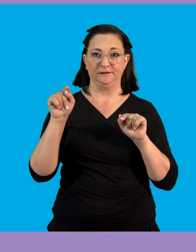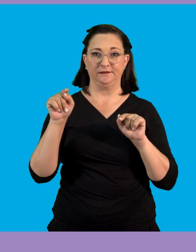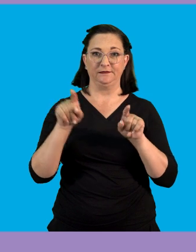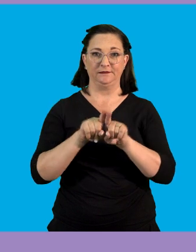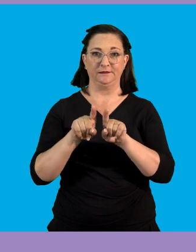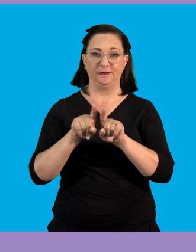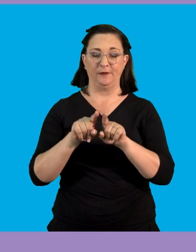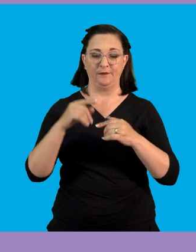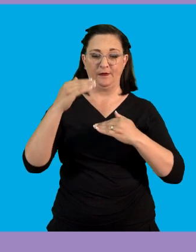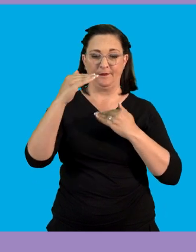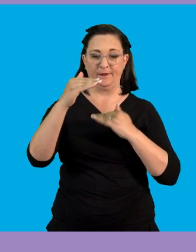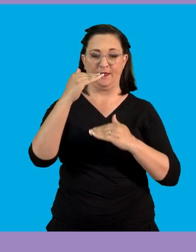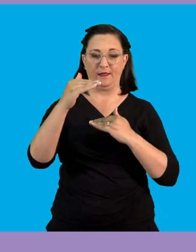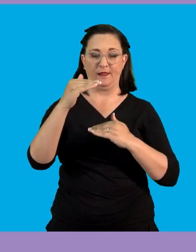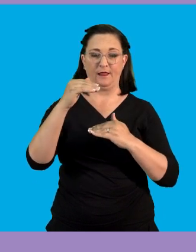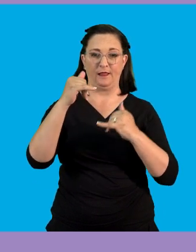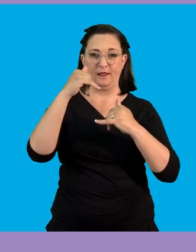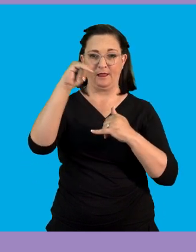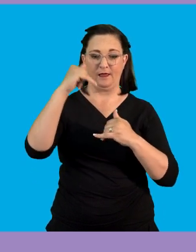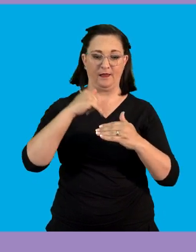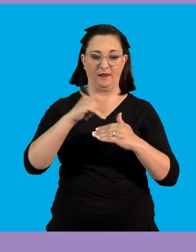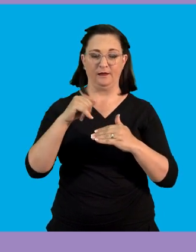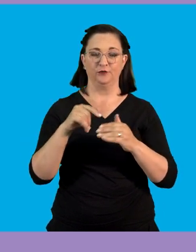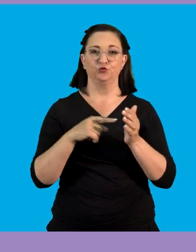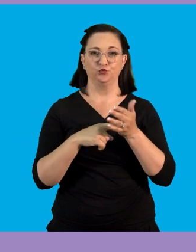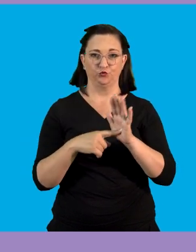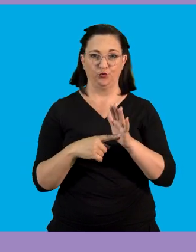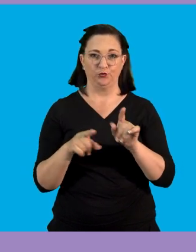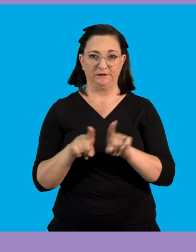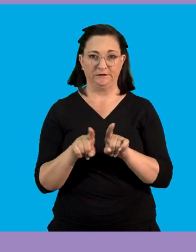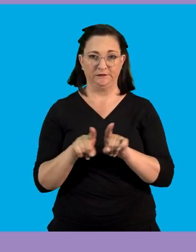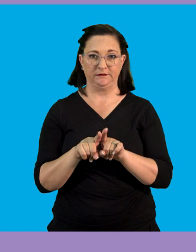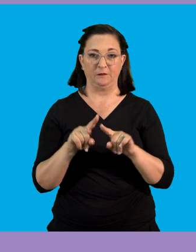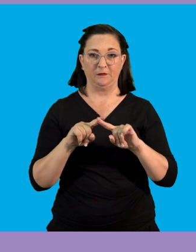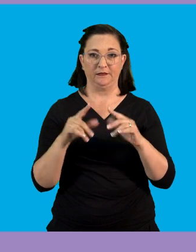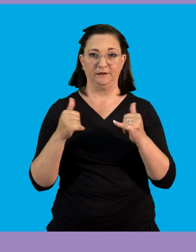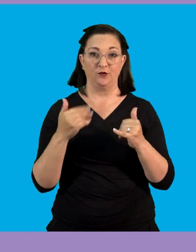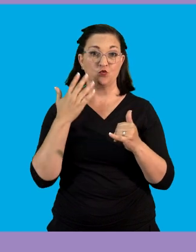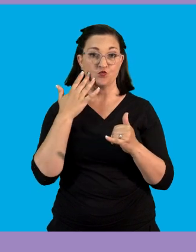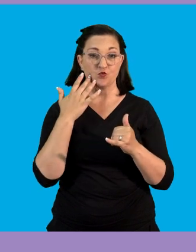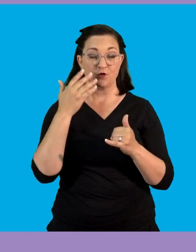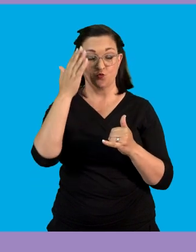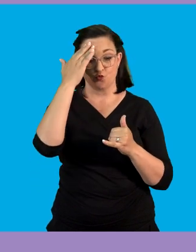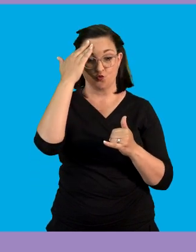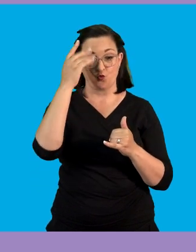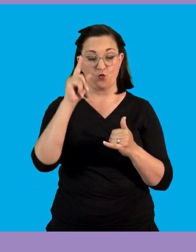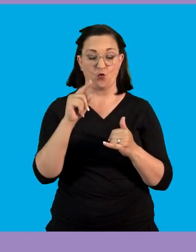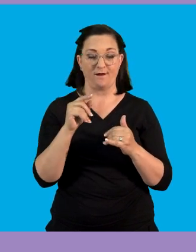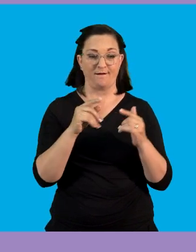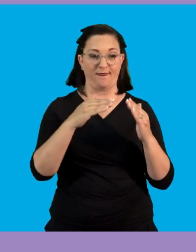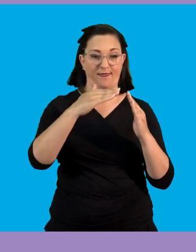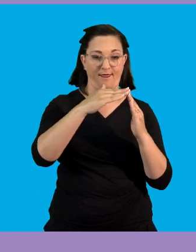says these 2 lines are parallel. What do we know about parallel lines and angles that are forming a Z